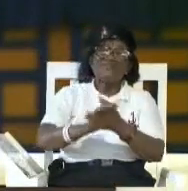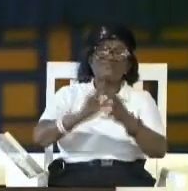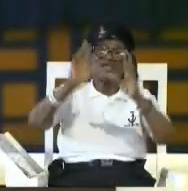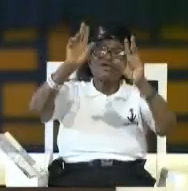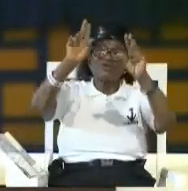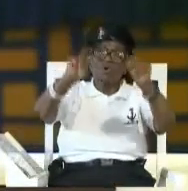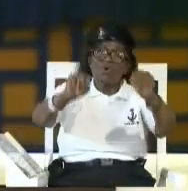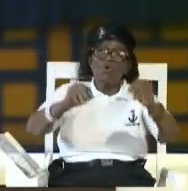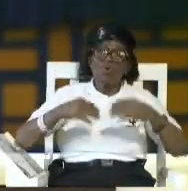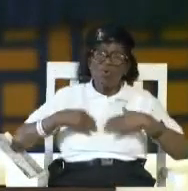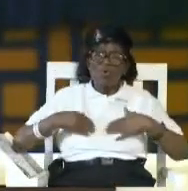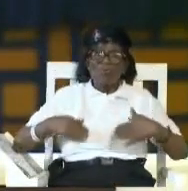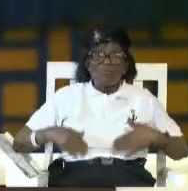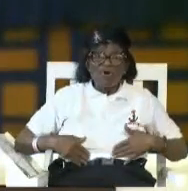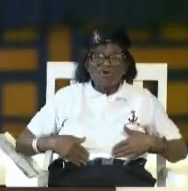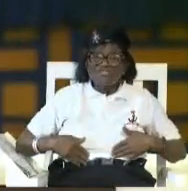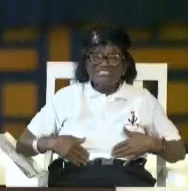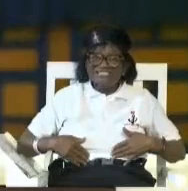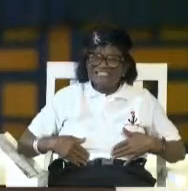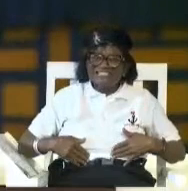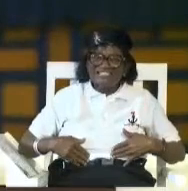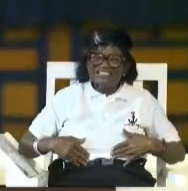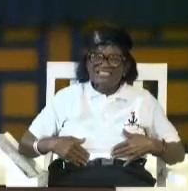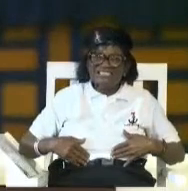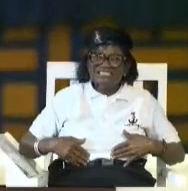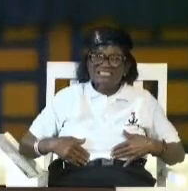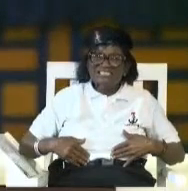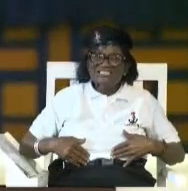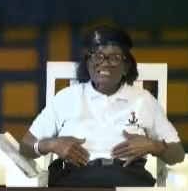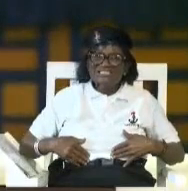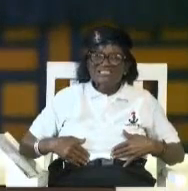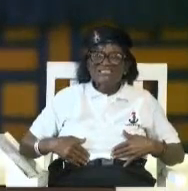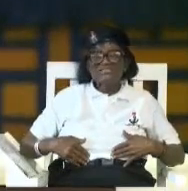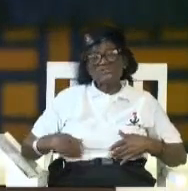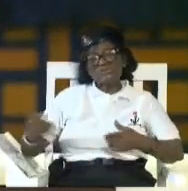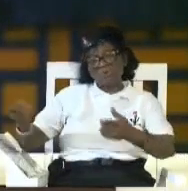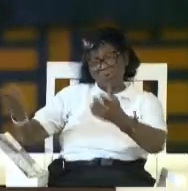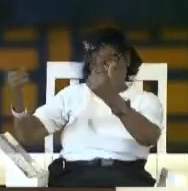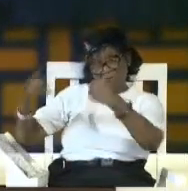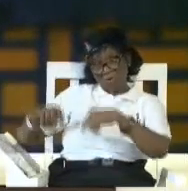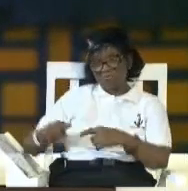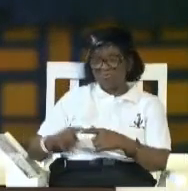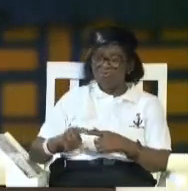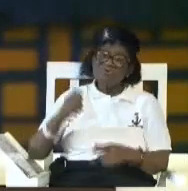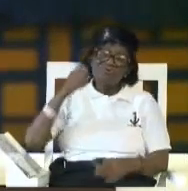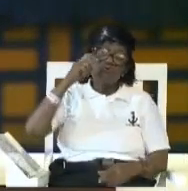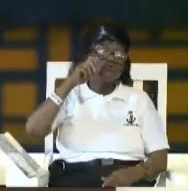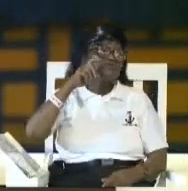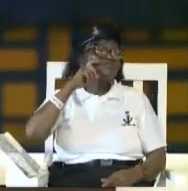Nobody messes around with Ayo.